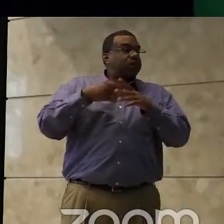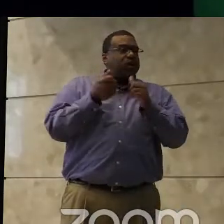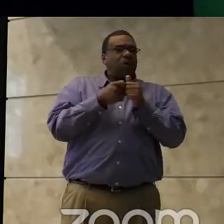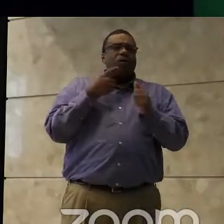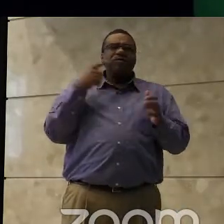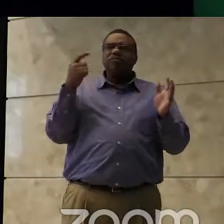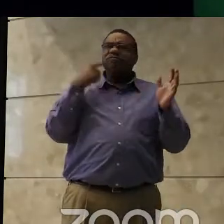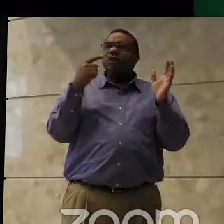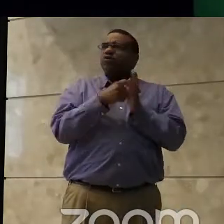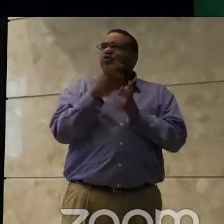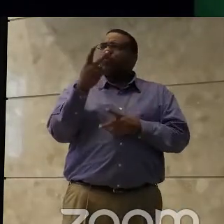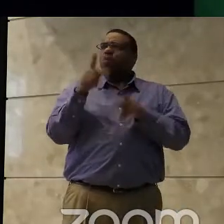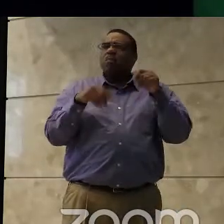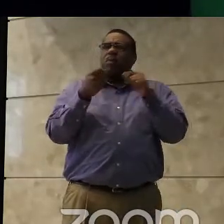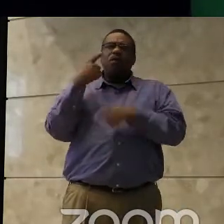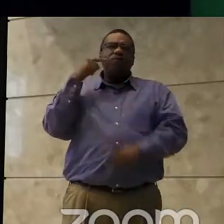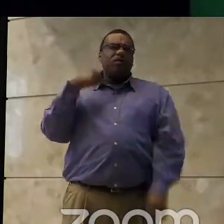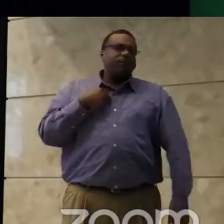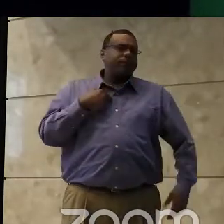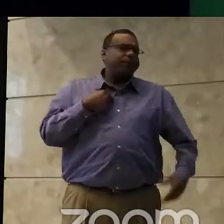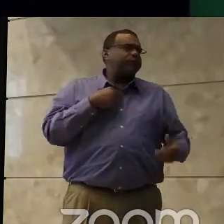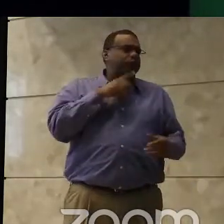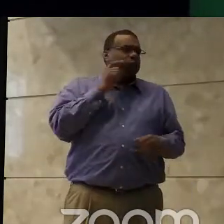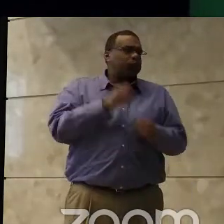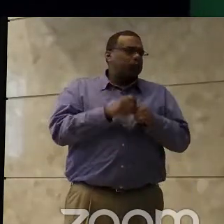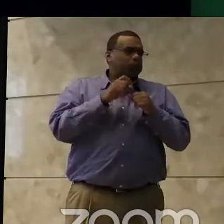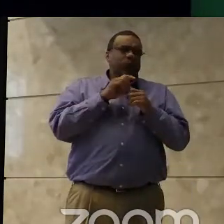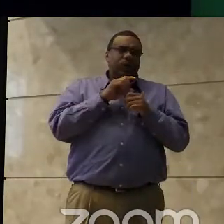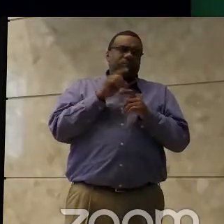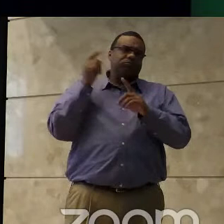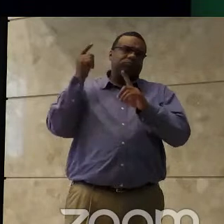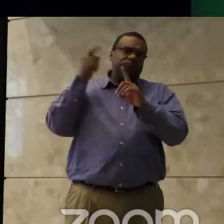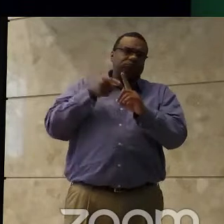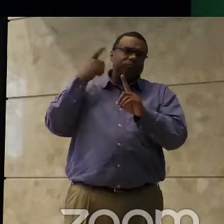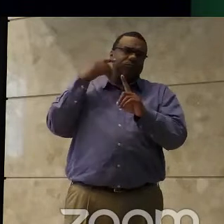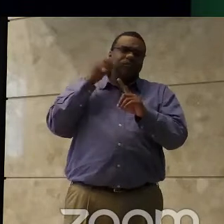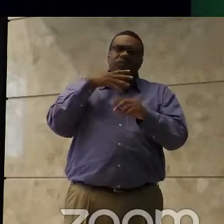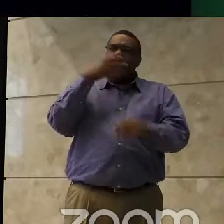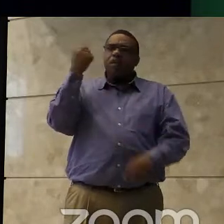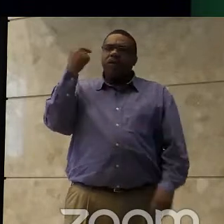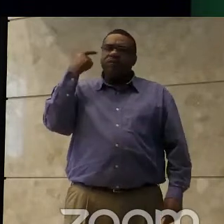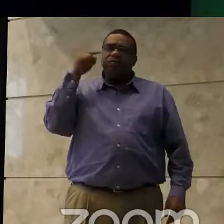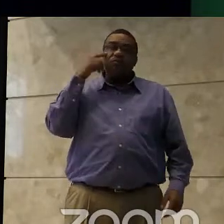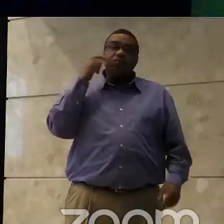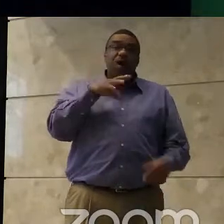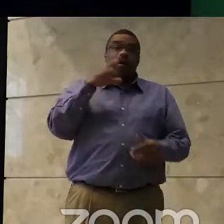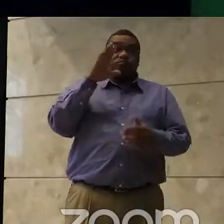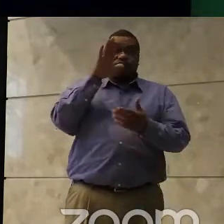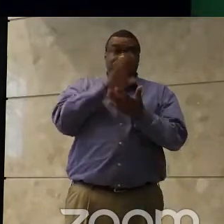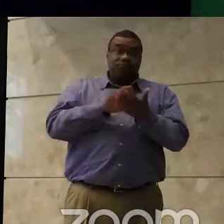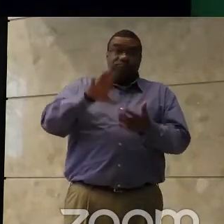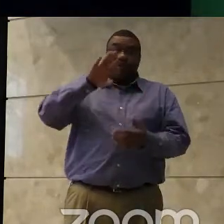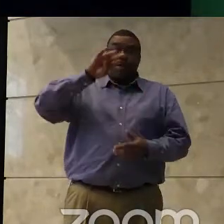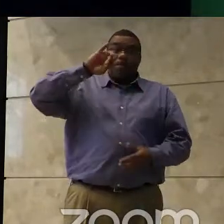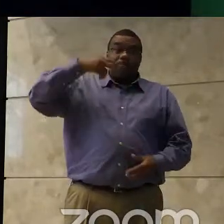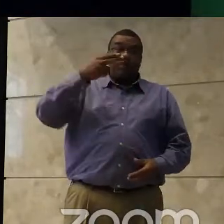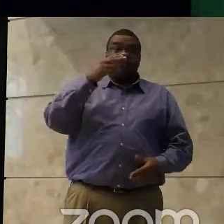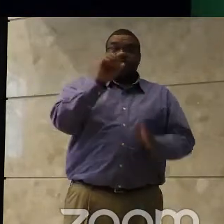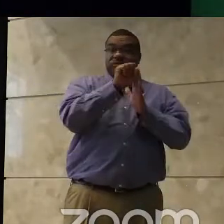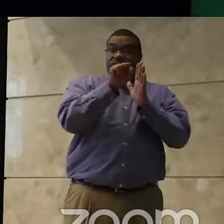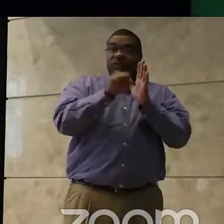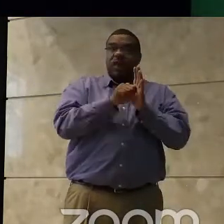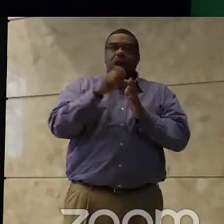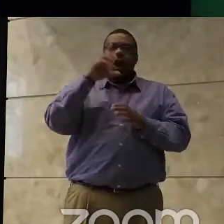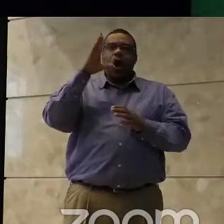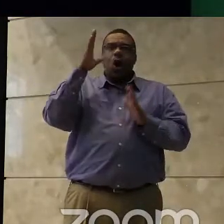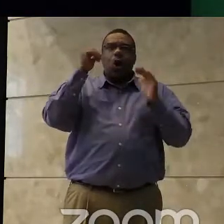two people who have been for me the essence of the best of Michigan State. And they were here. I hope